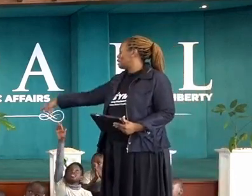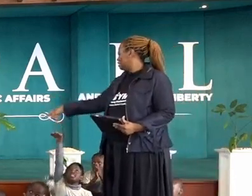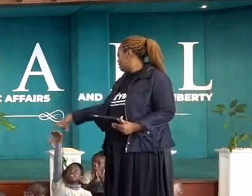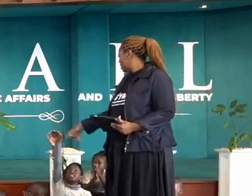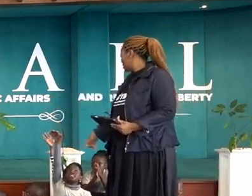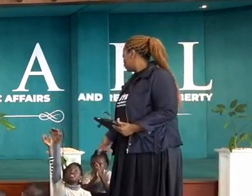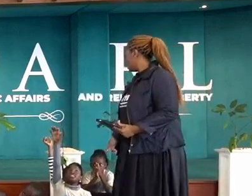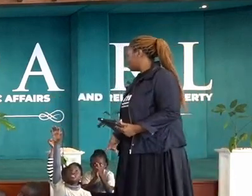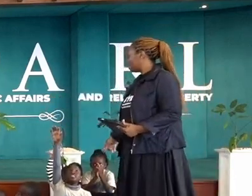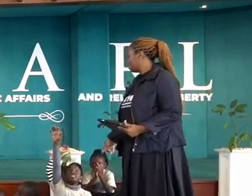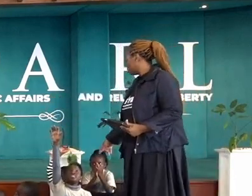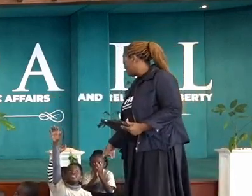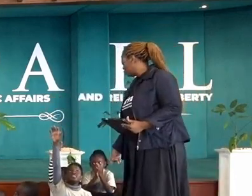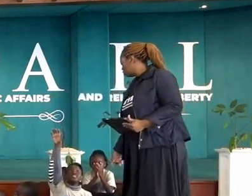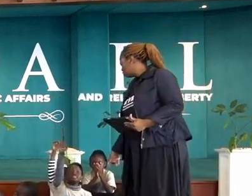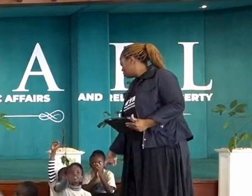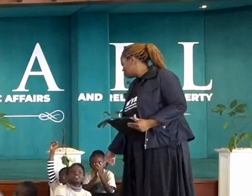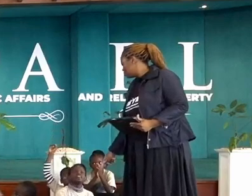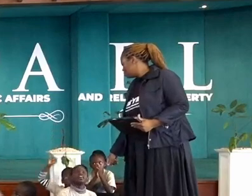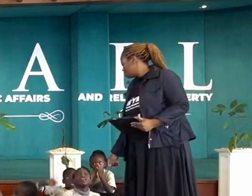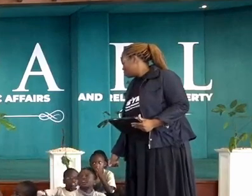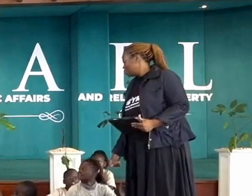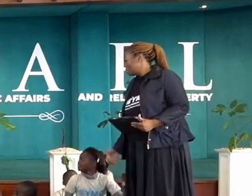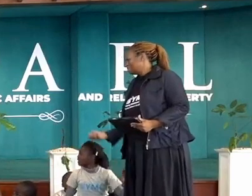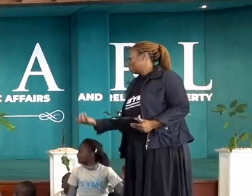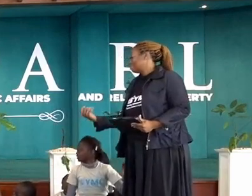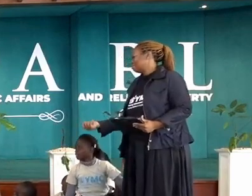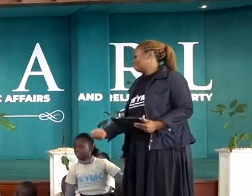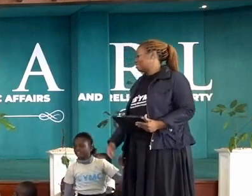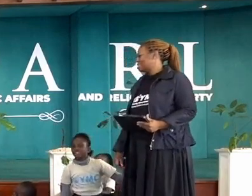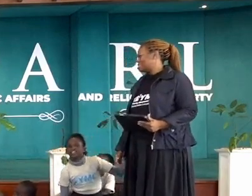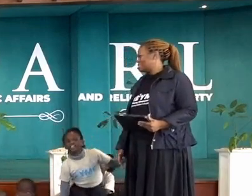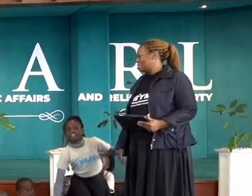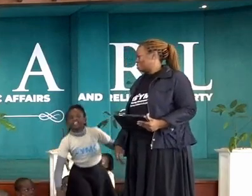What did God do? Someone? Yes, what did God do?